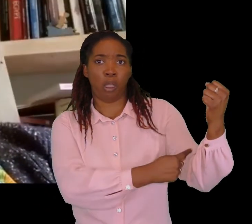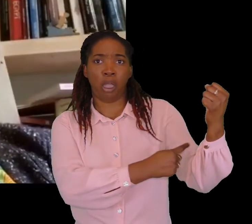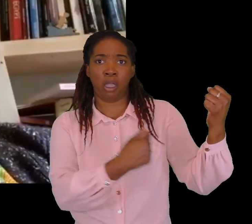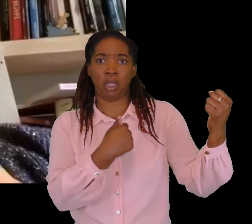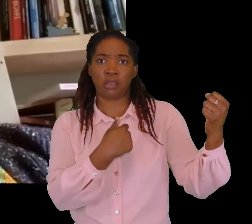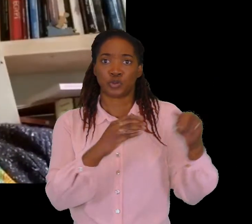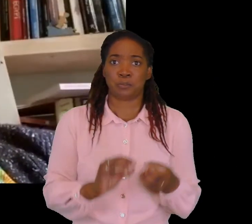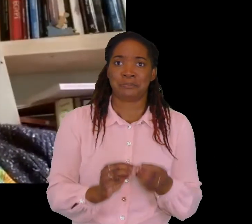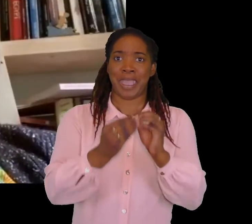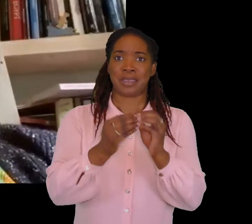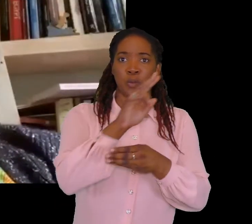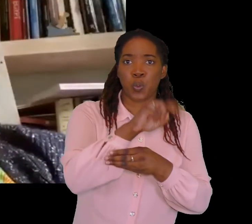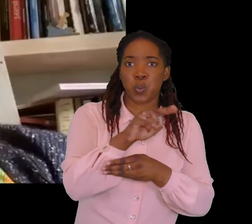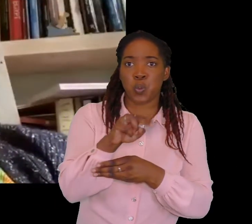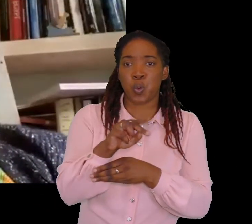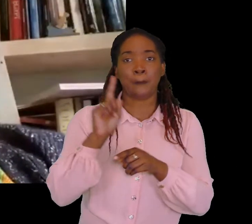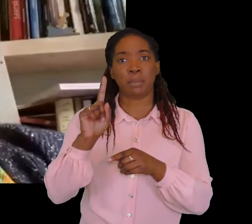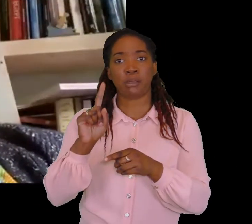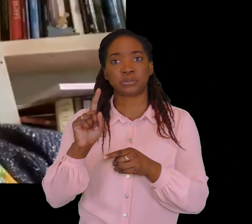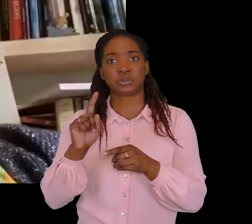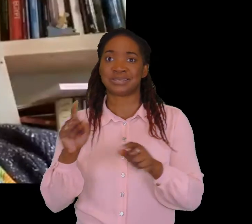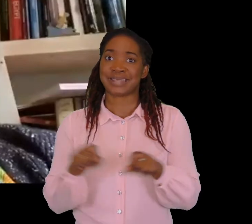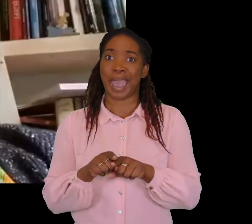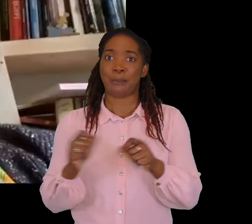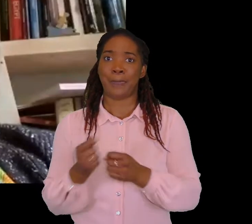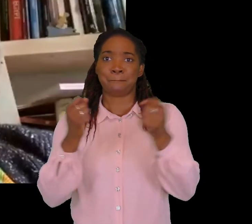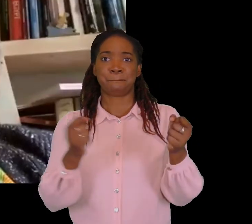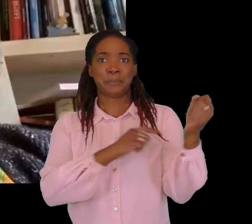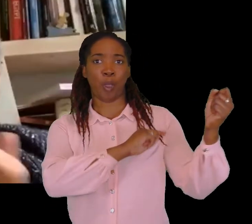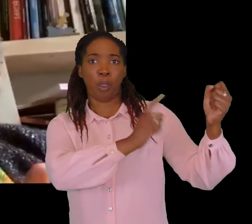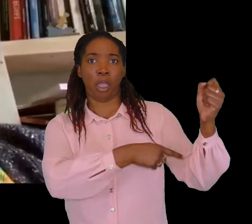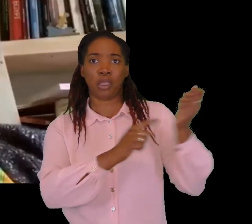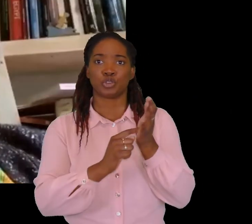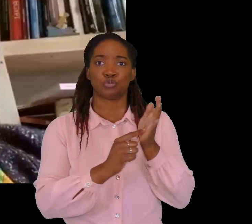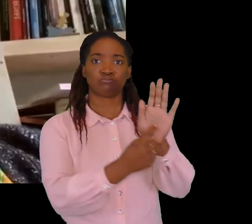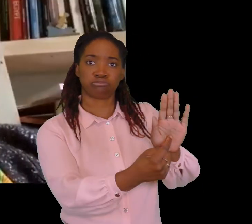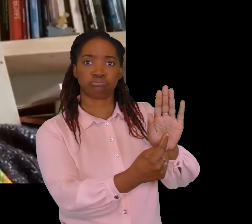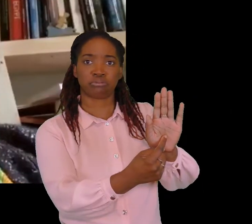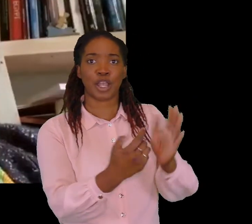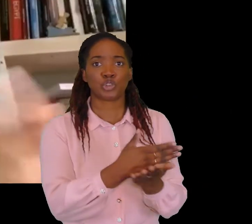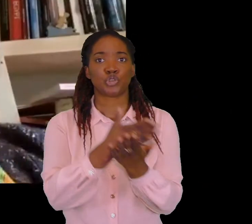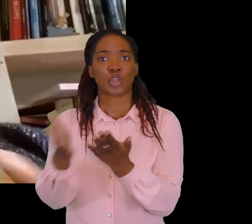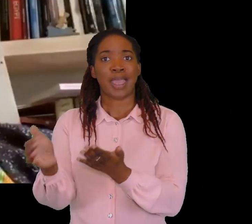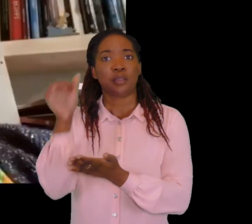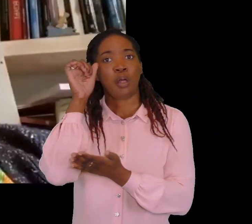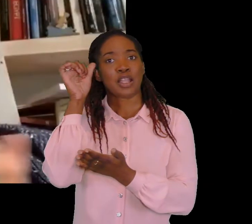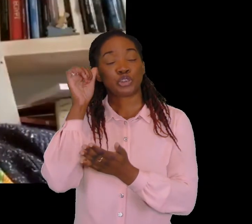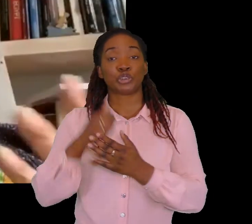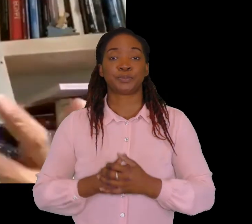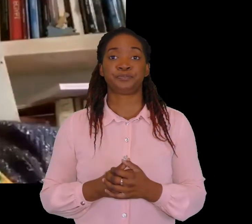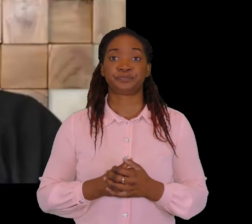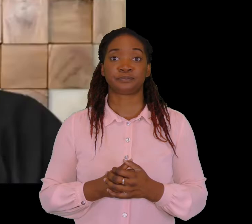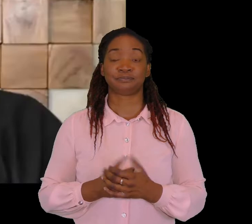make, but it's also empowering to show, and it's empowering to share knowledge. And hence